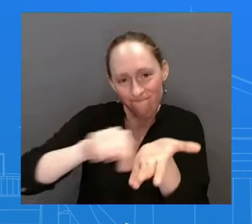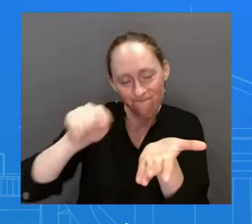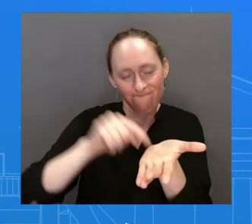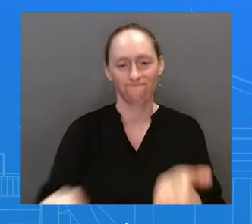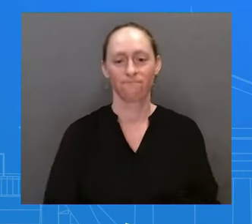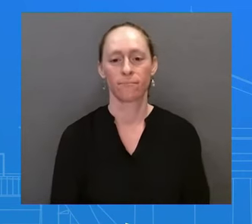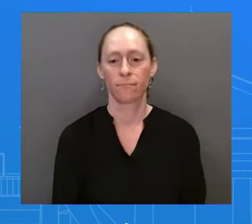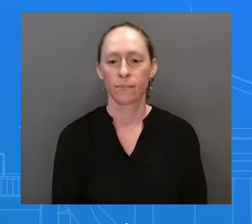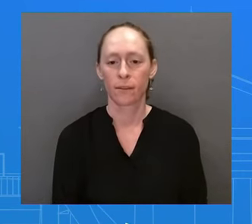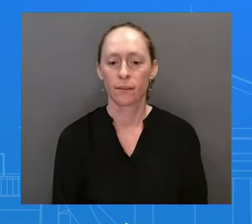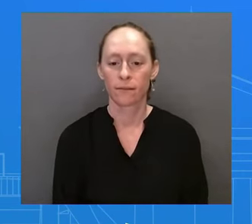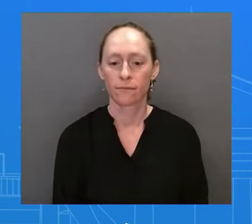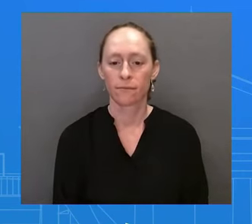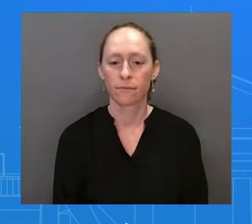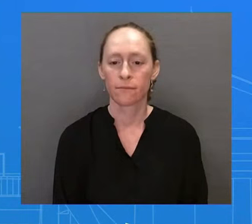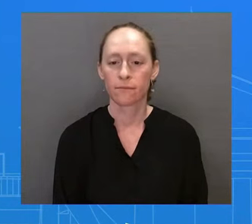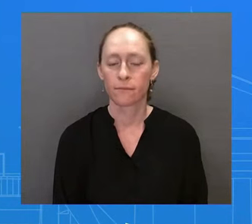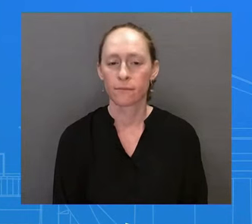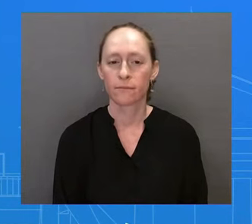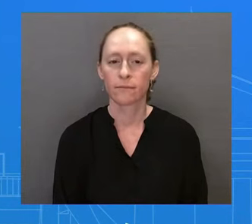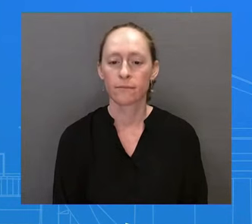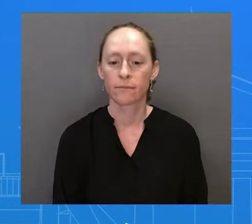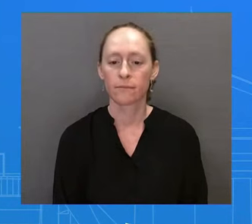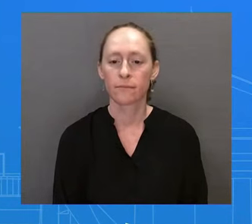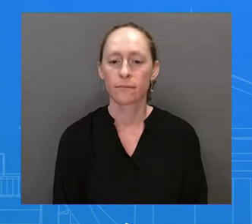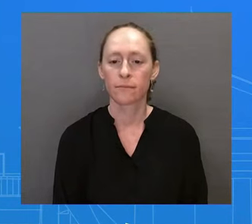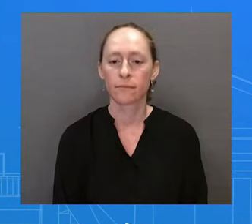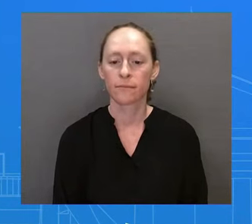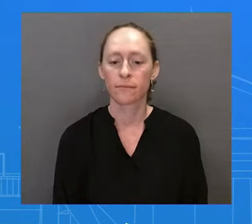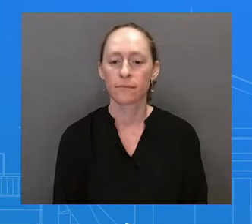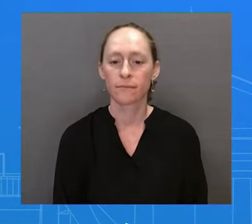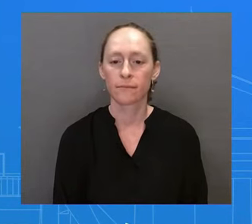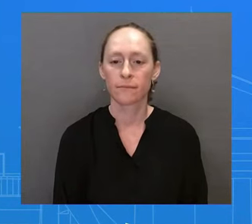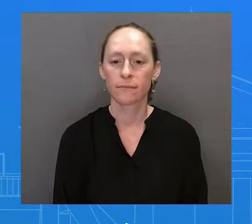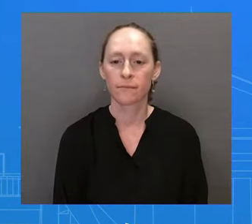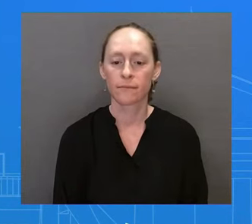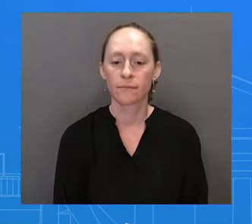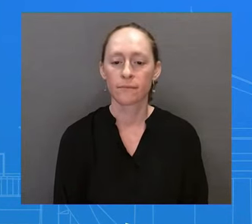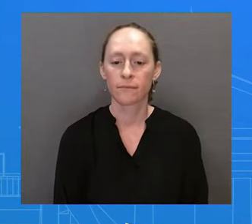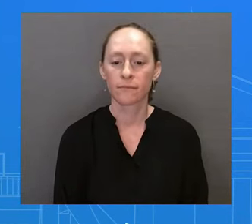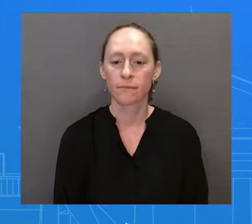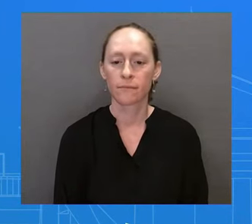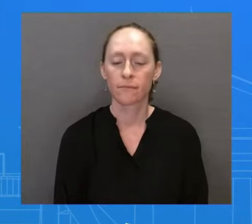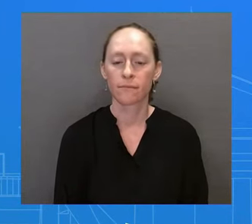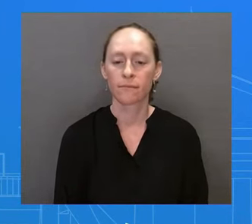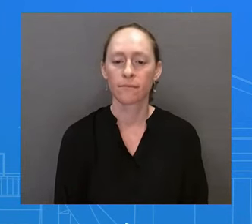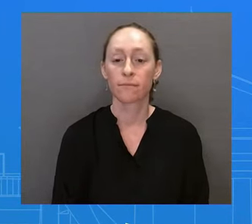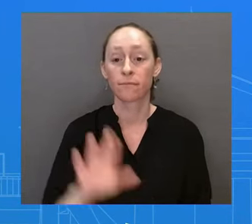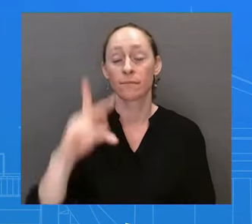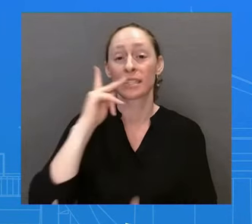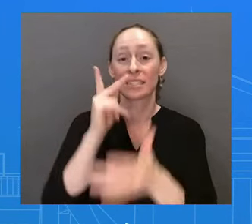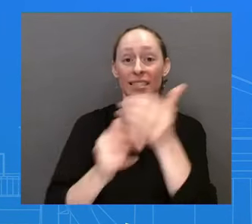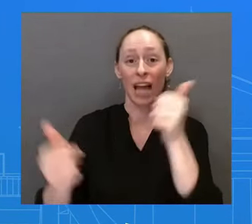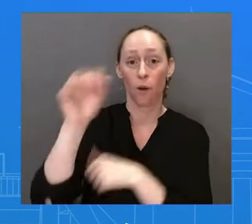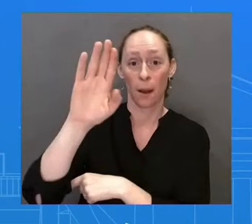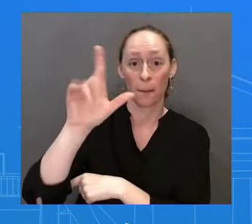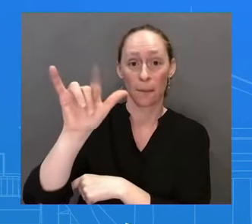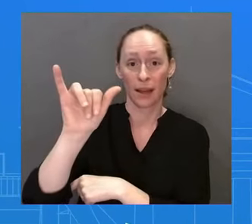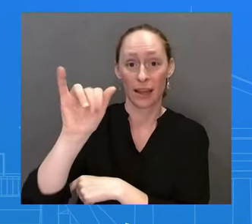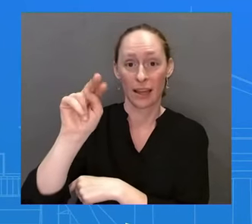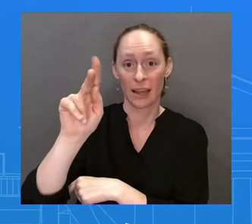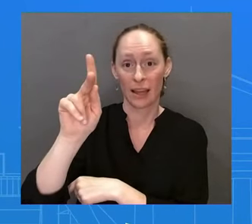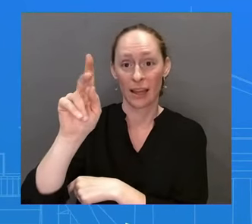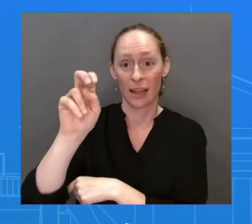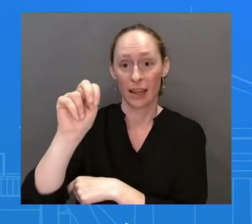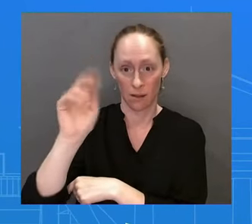question. So does this mean that Secretary Blinken's trip is still on, and does this change any of the... We'll have to talk to Secretary Blinken and the State Department. Does this change any